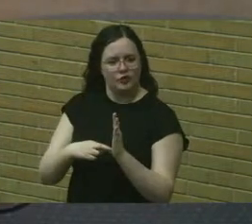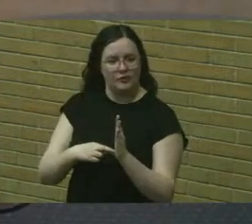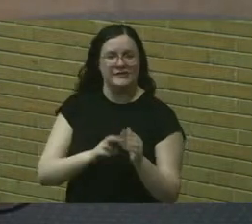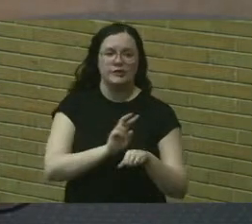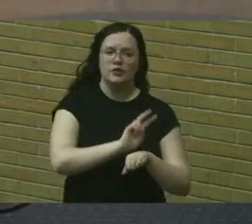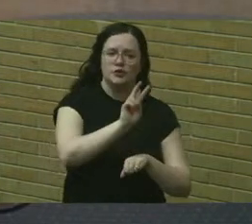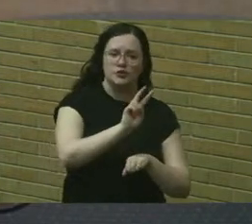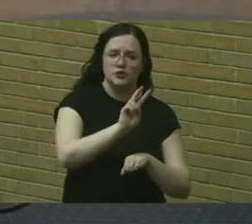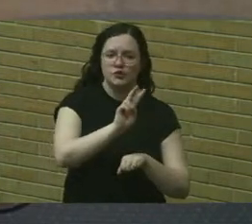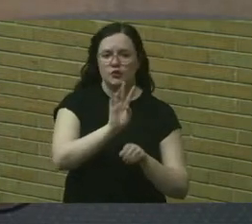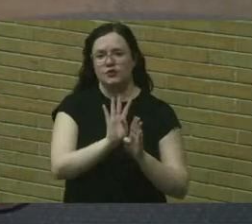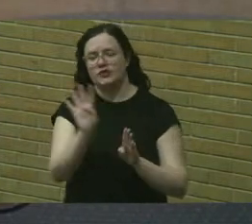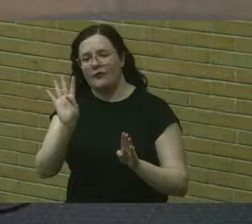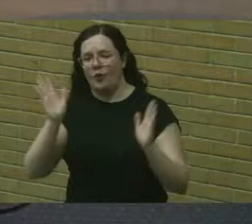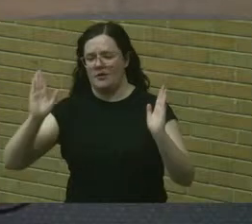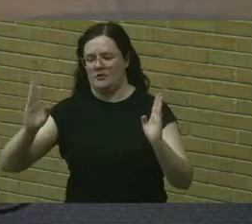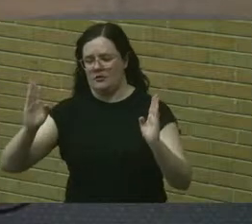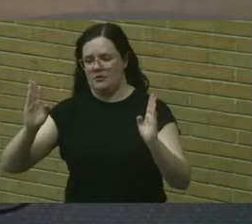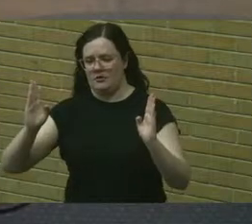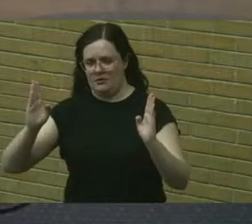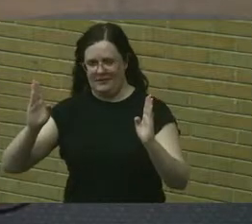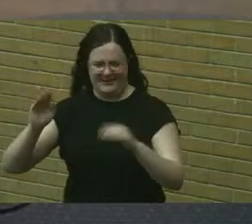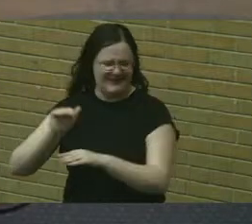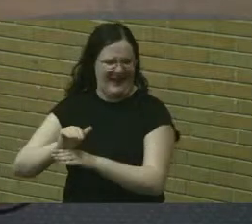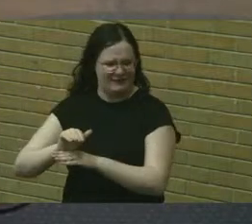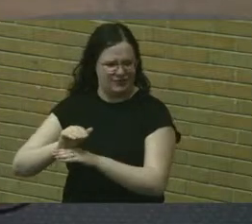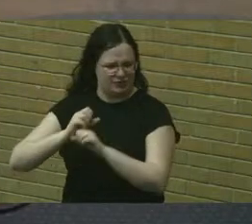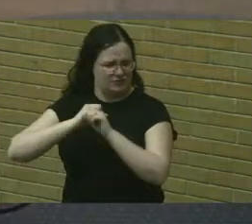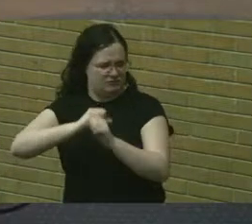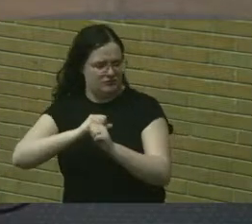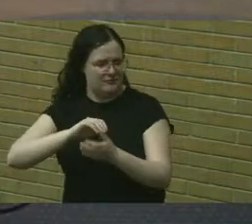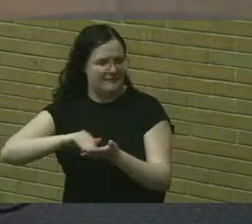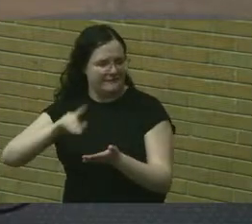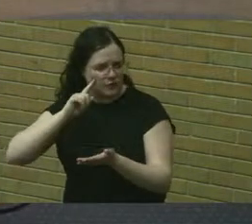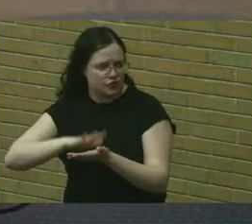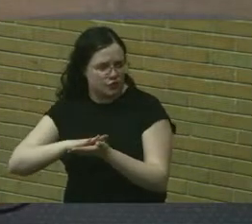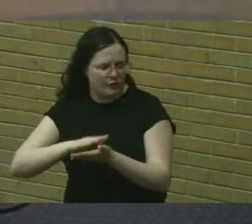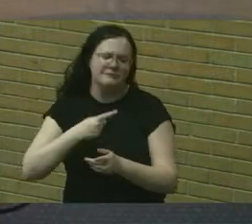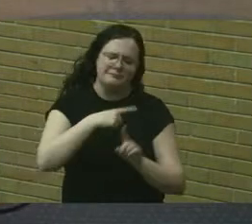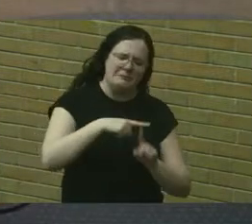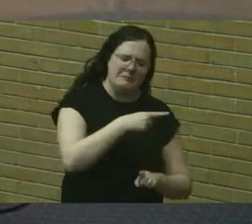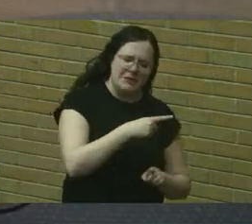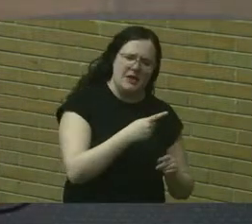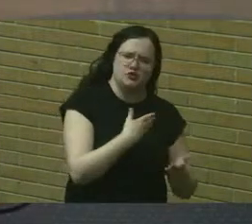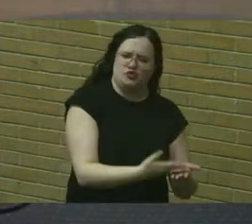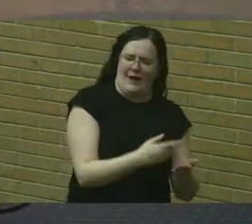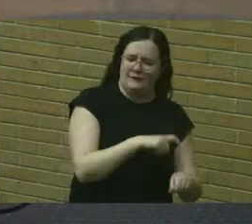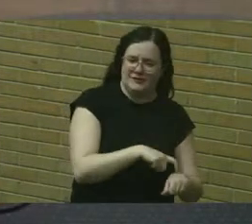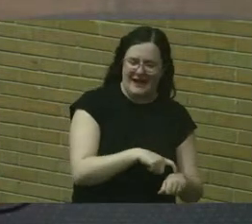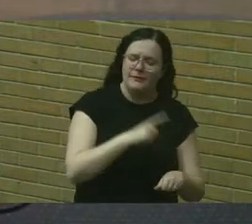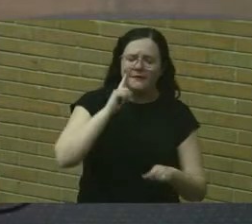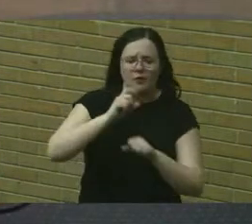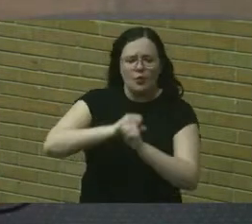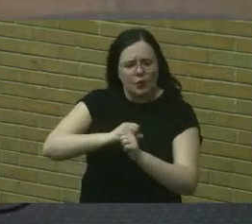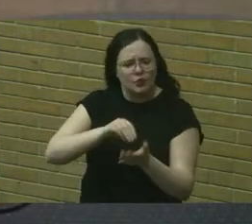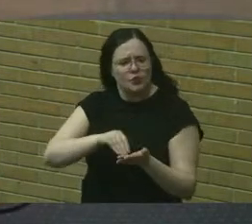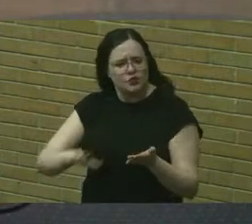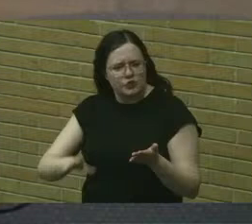at arrival time that help protect our children, our students, our teachers, and preserve public